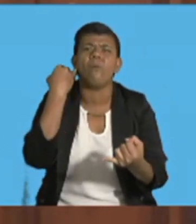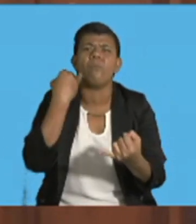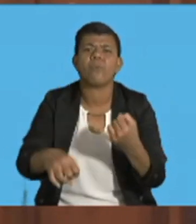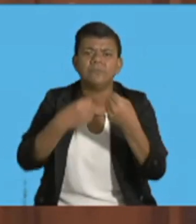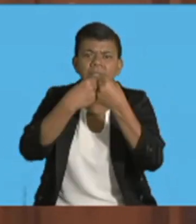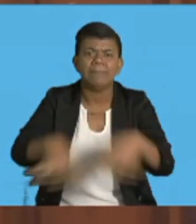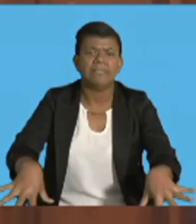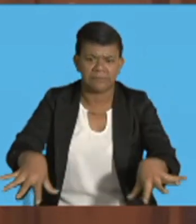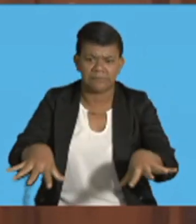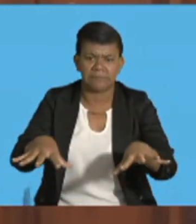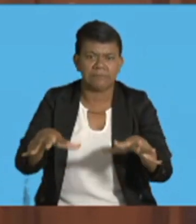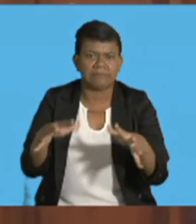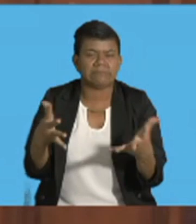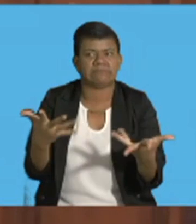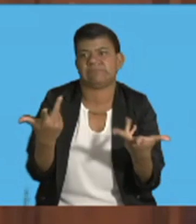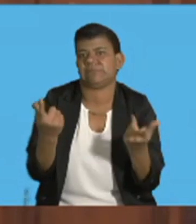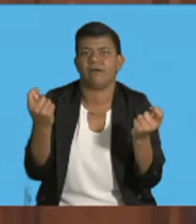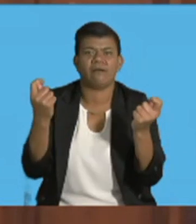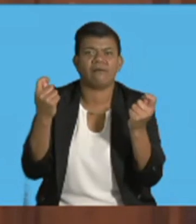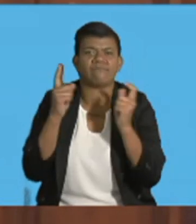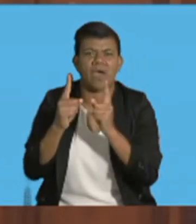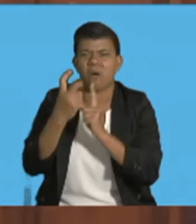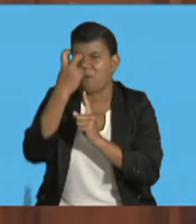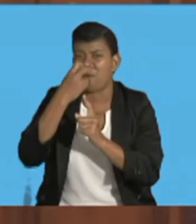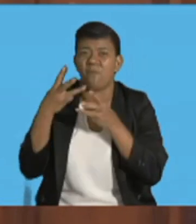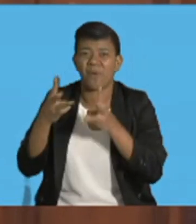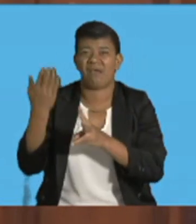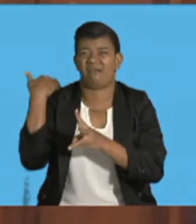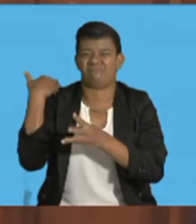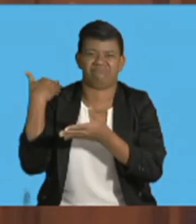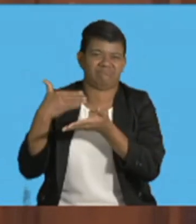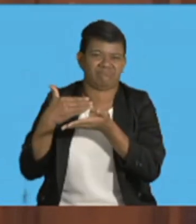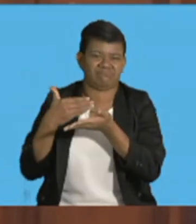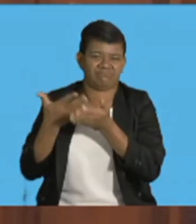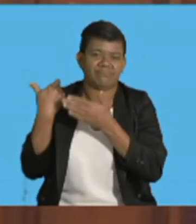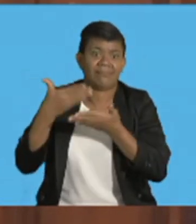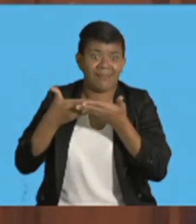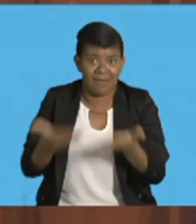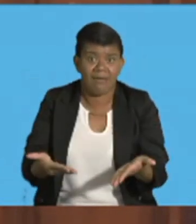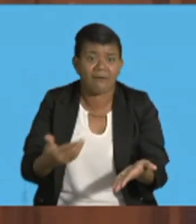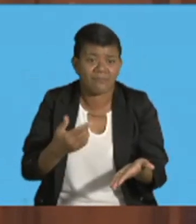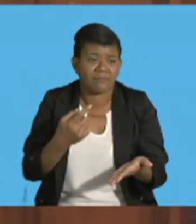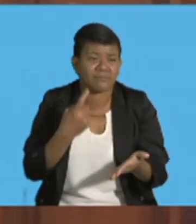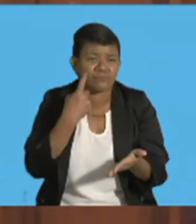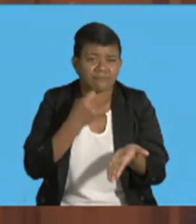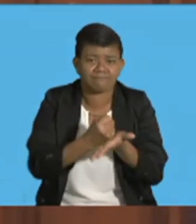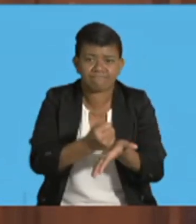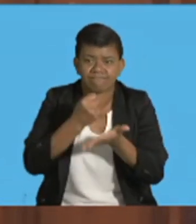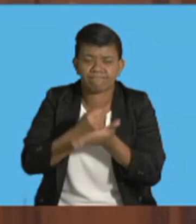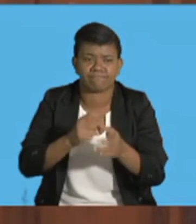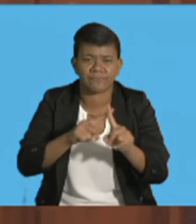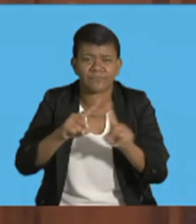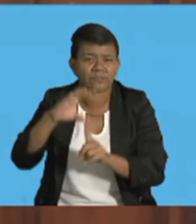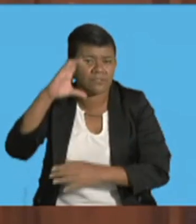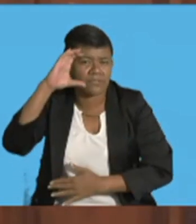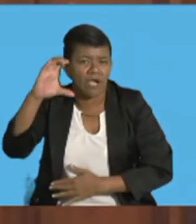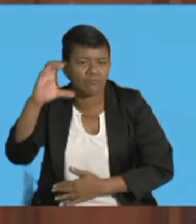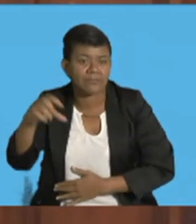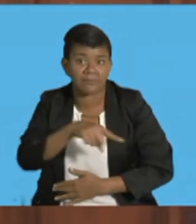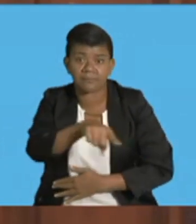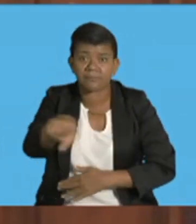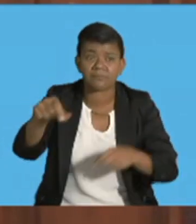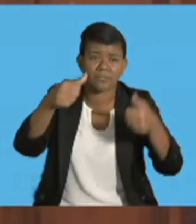address it, and political will in many parts of the world is unfortunately slowing down. So